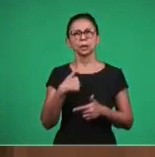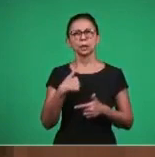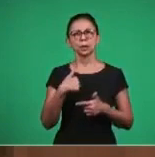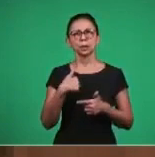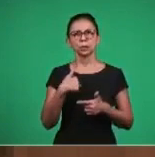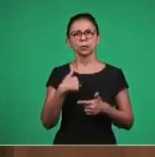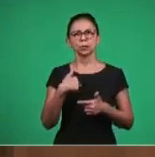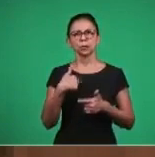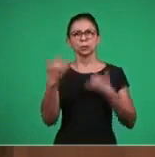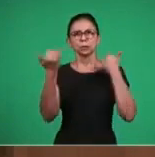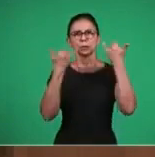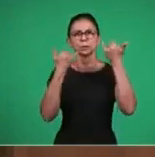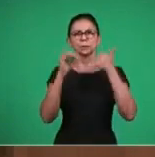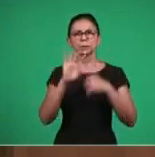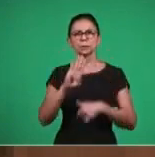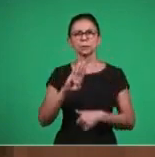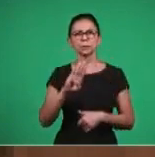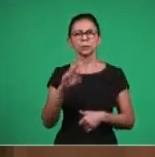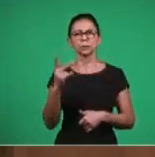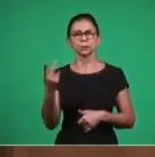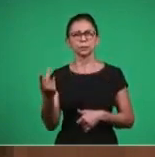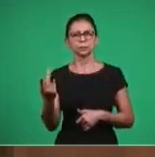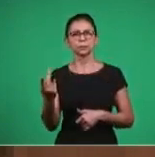Because I received information from Belo Horizonte.